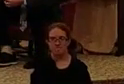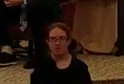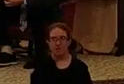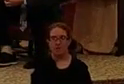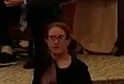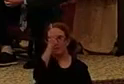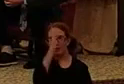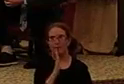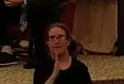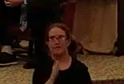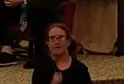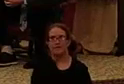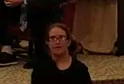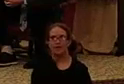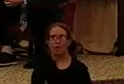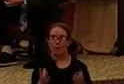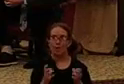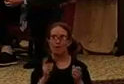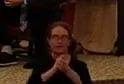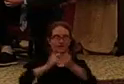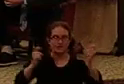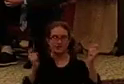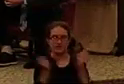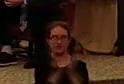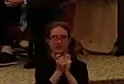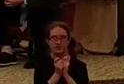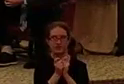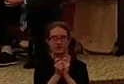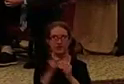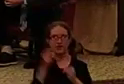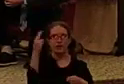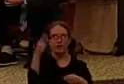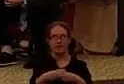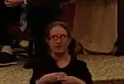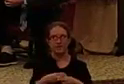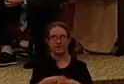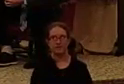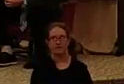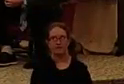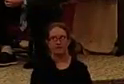But God wants to change your name.